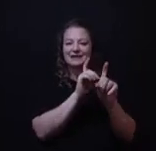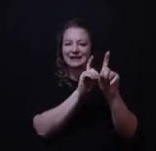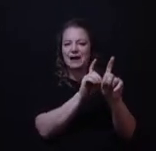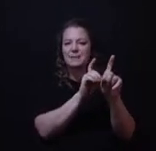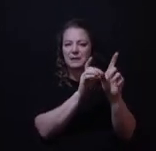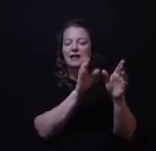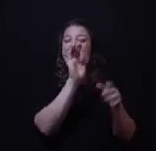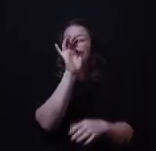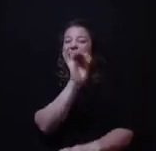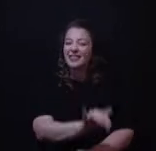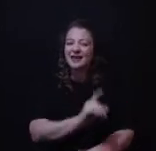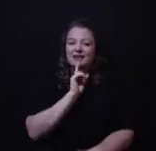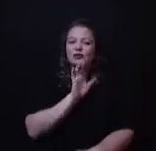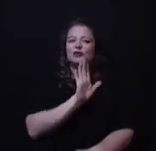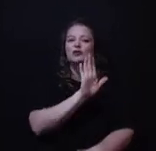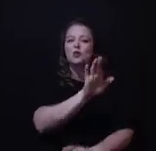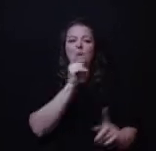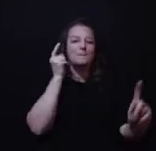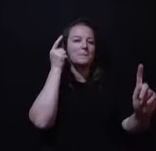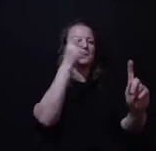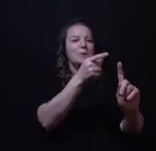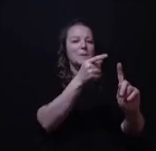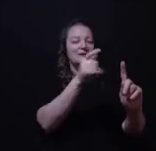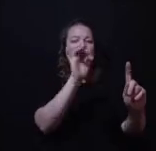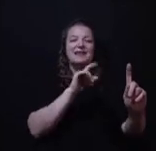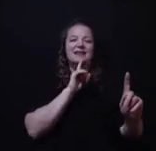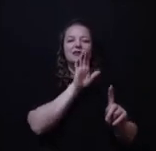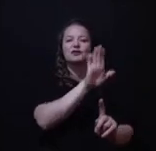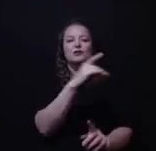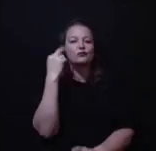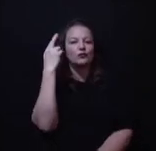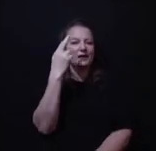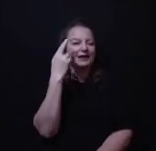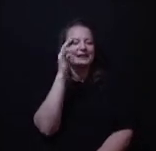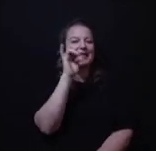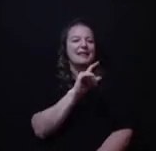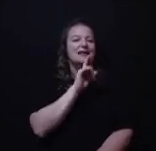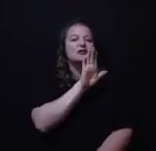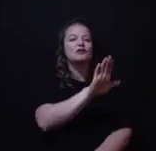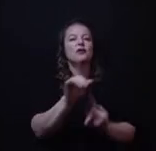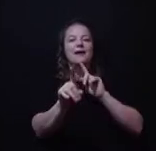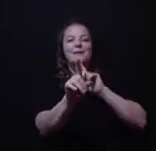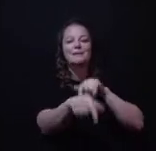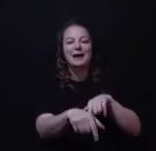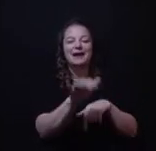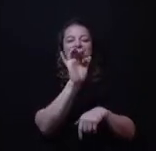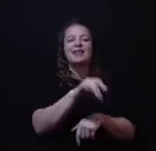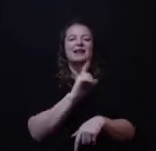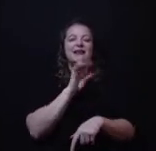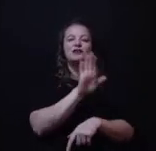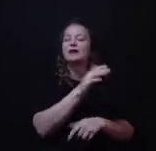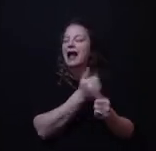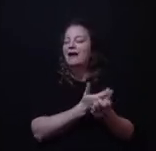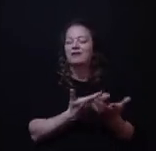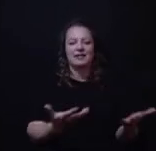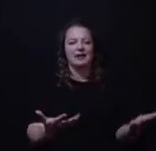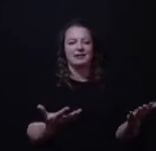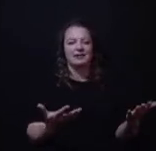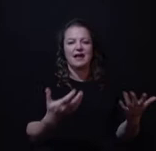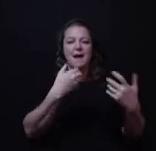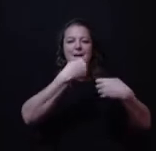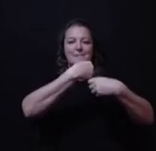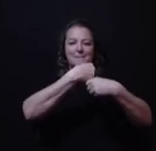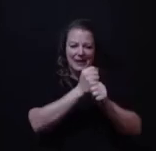That is your purpose. That is your reason. That is your command. That is your everything.